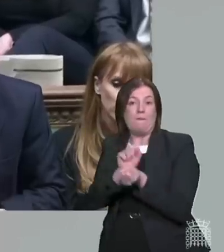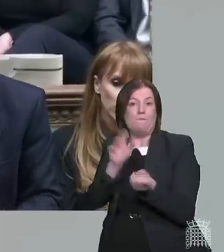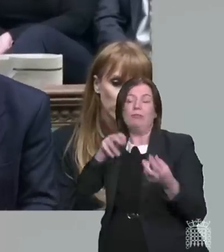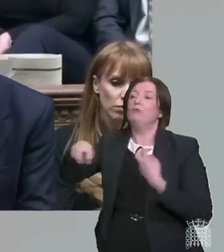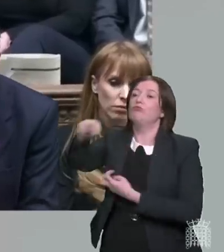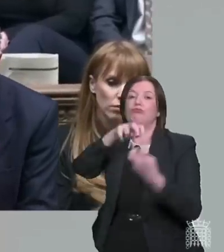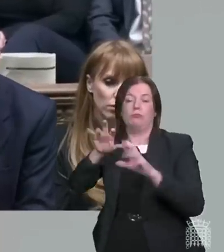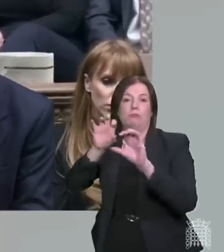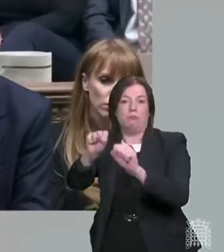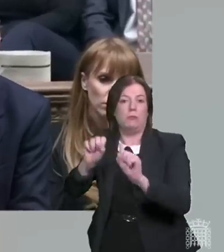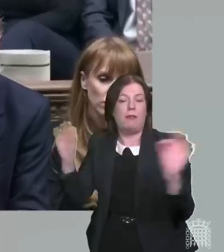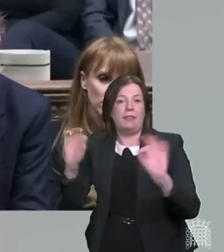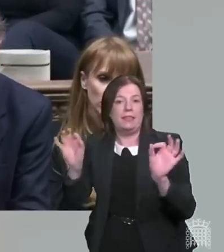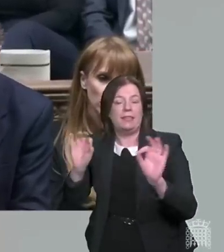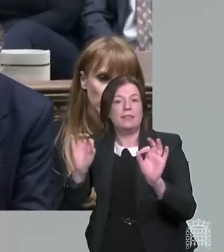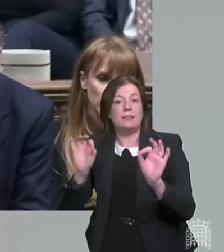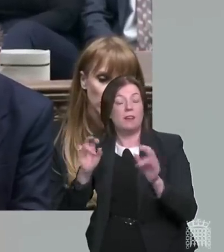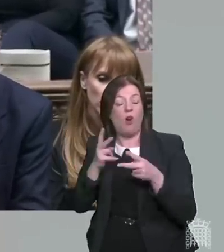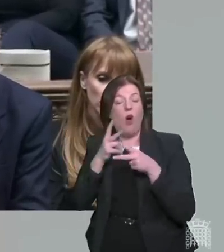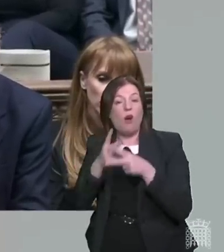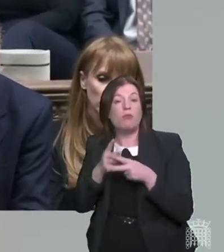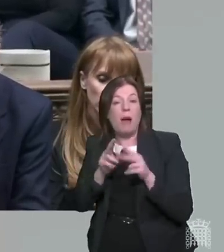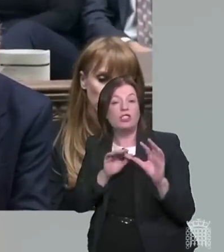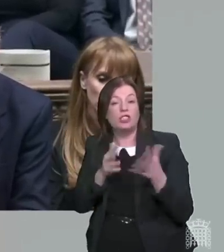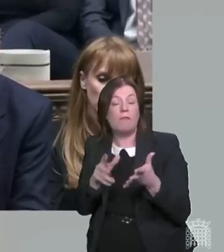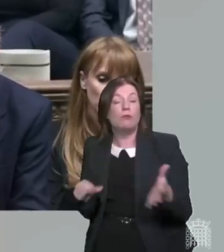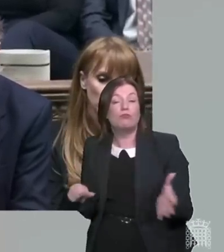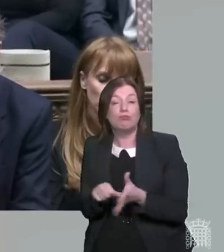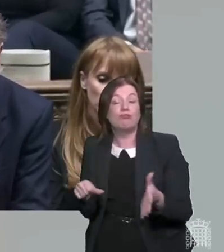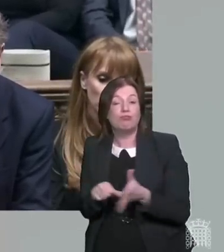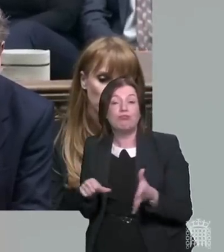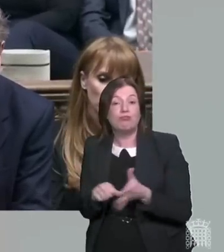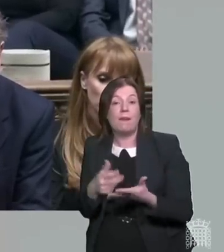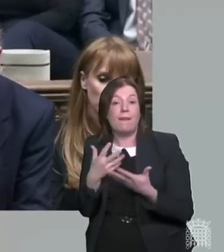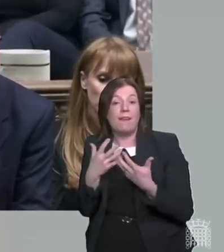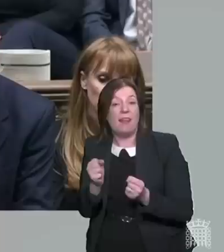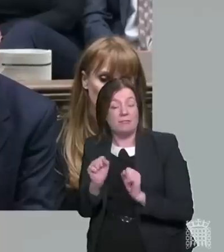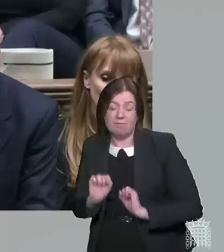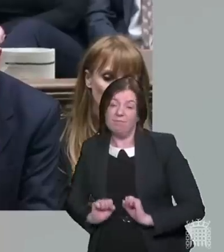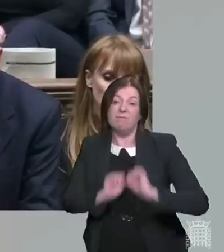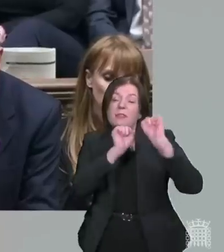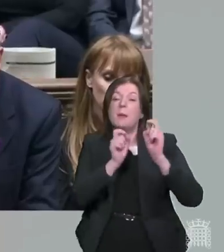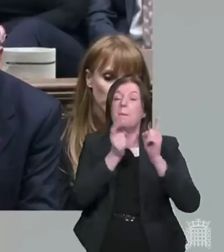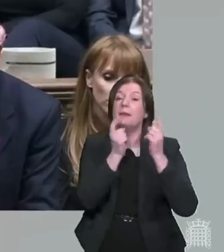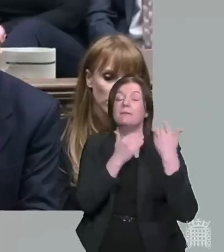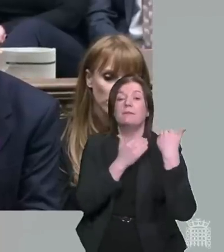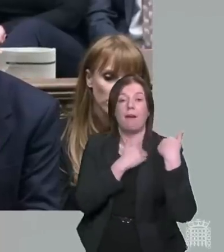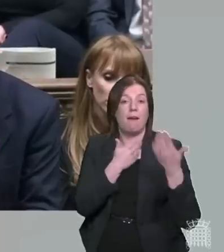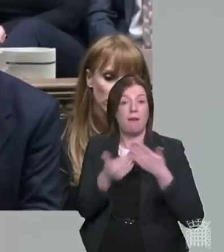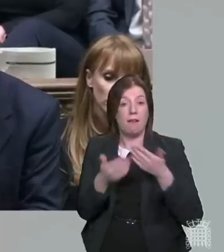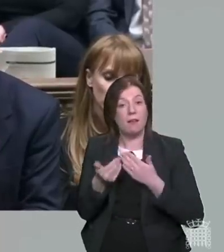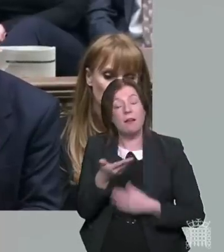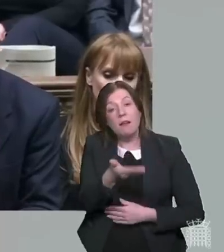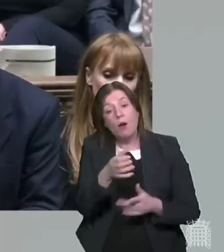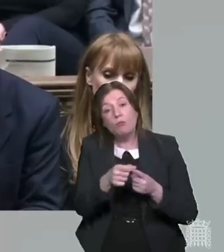are systemic issues in the probation service. They're clearly ministerial responsibilities. Does the Prime